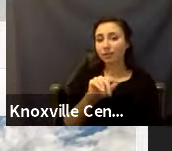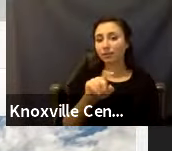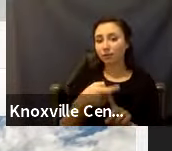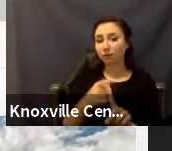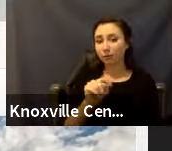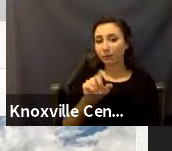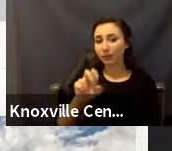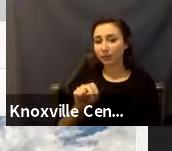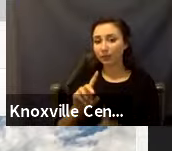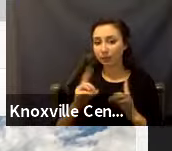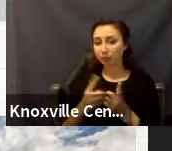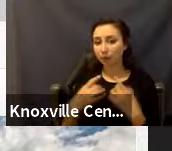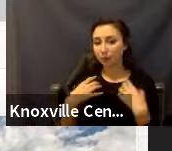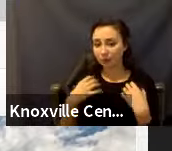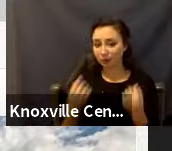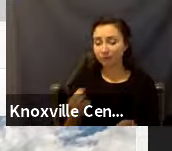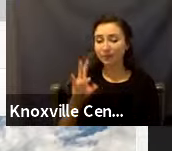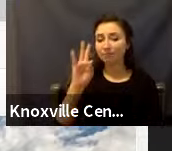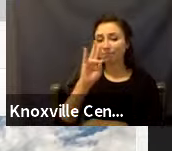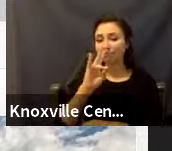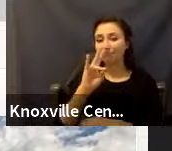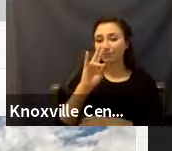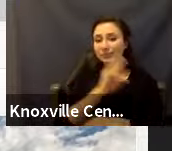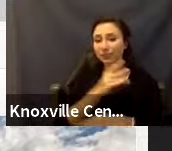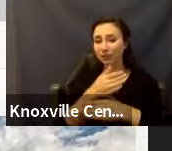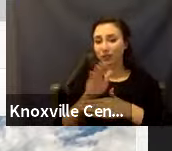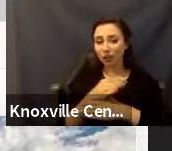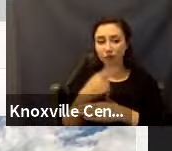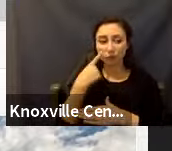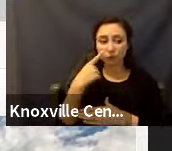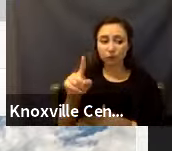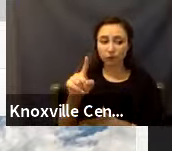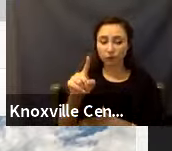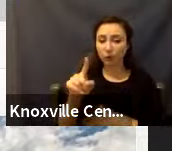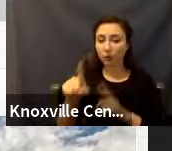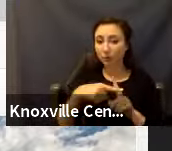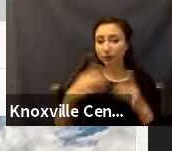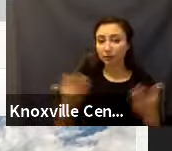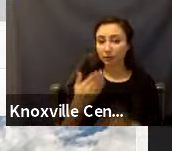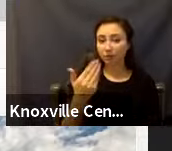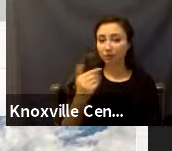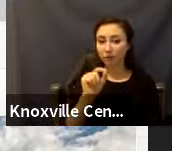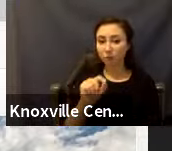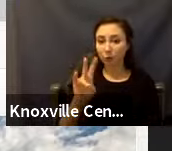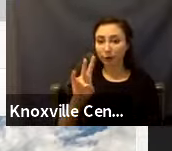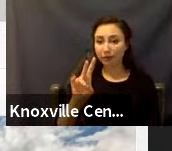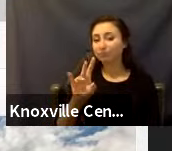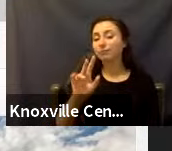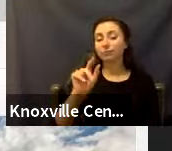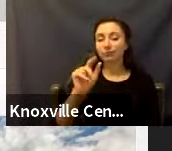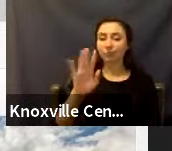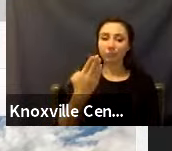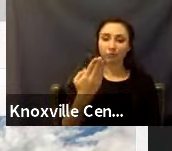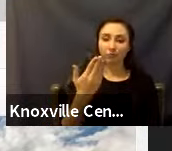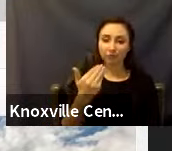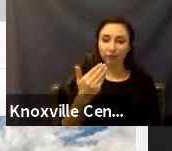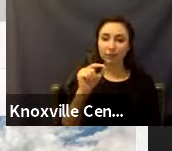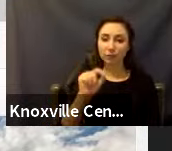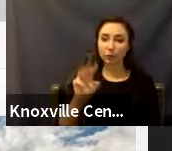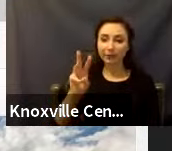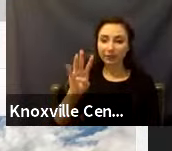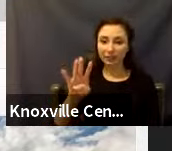Department of Health. The 7-day average for percent positive in Knox County is 15.64, which is down from last week as